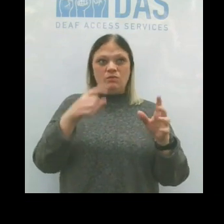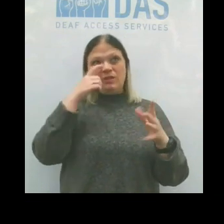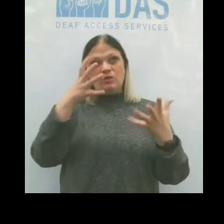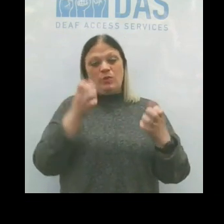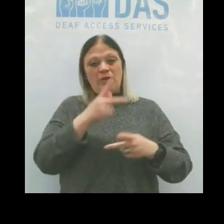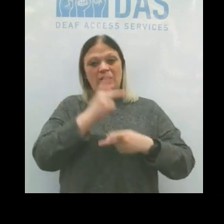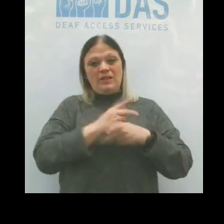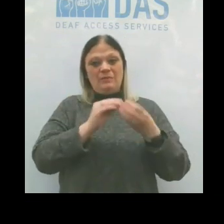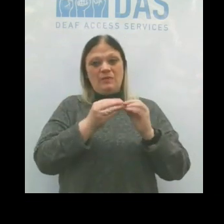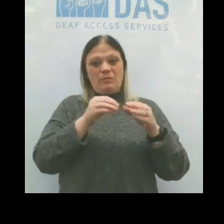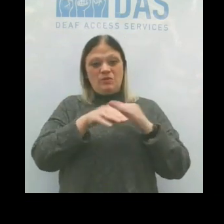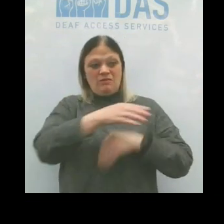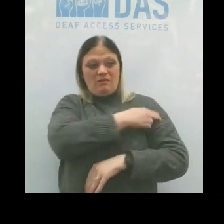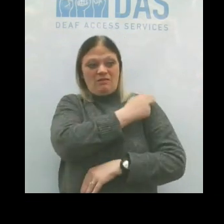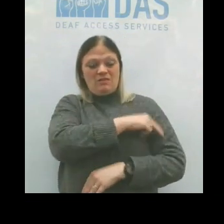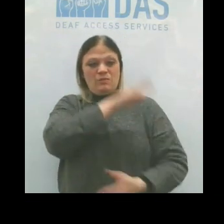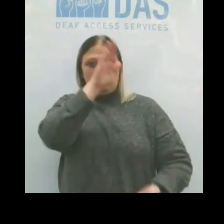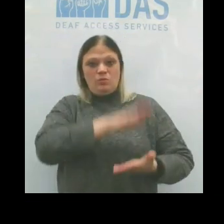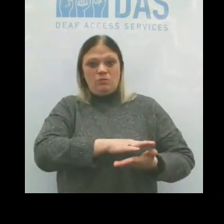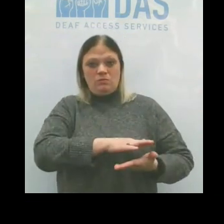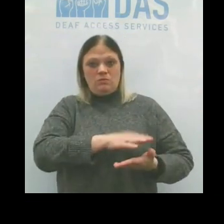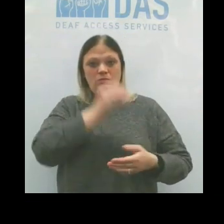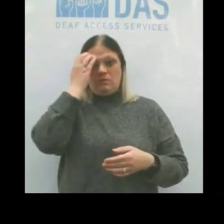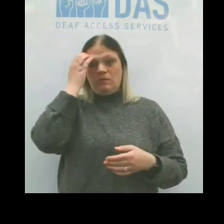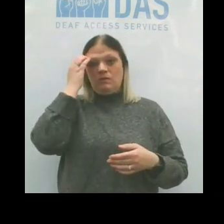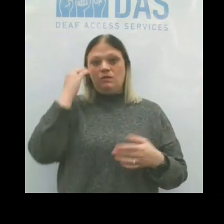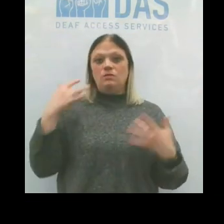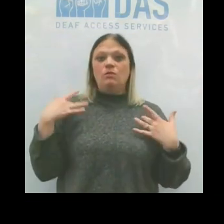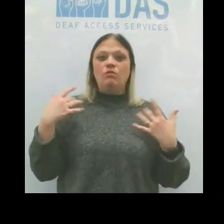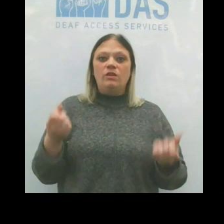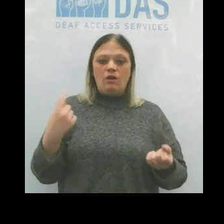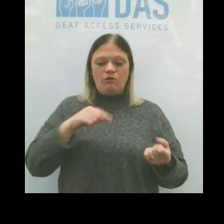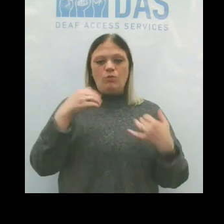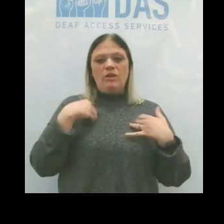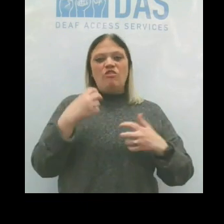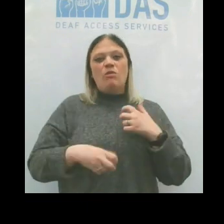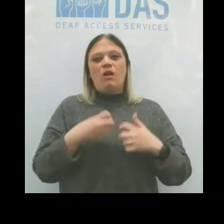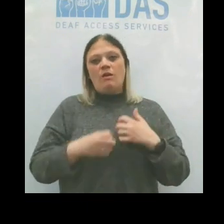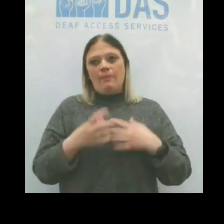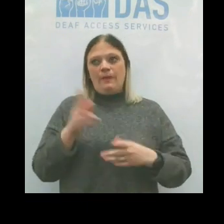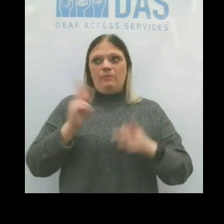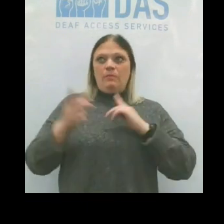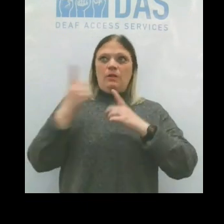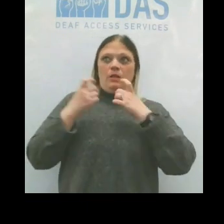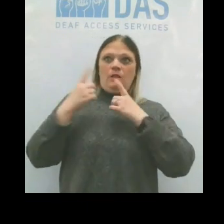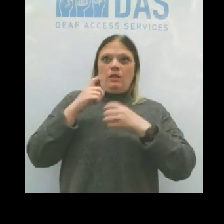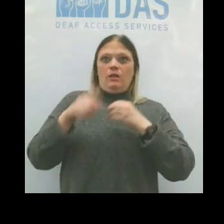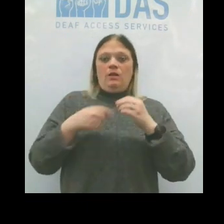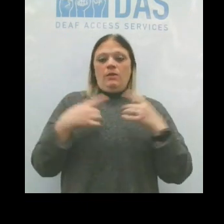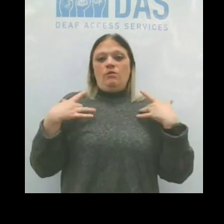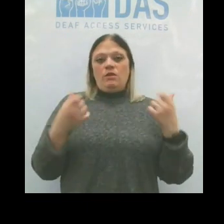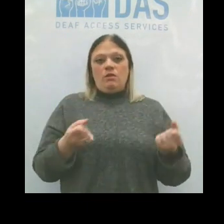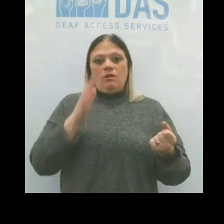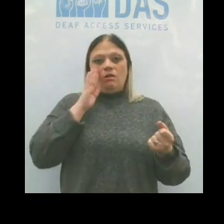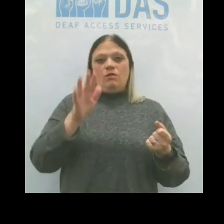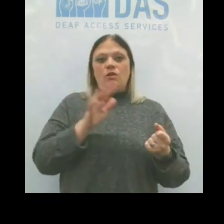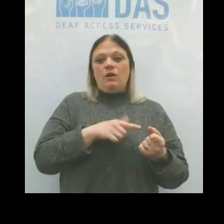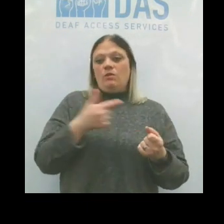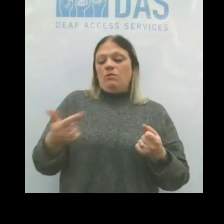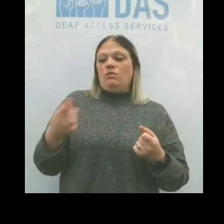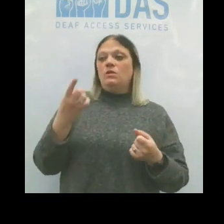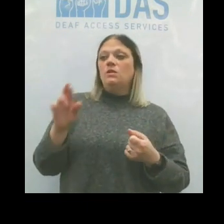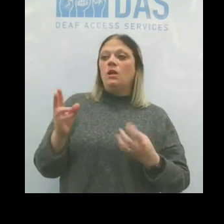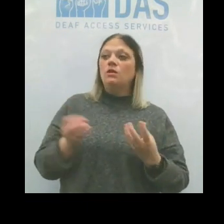down. Now, recoveries and active cases, we continue to have a lot of issues with this, people asking about recoveries. I'll turn it over to Dr. Burstein to talk